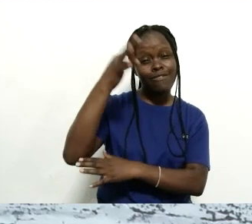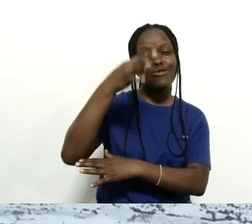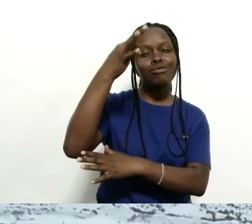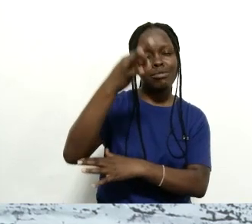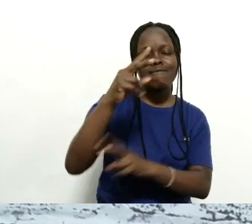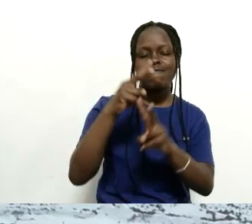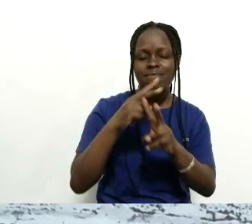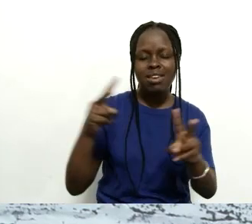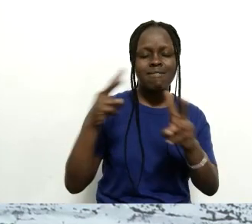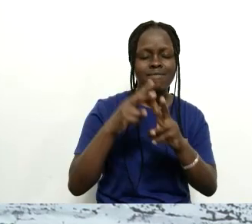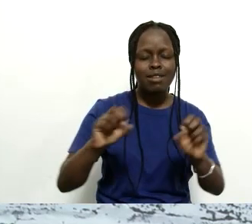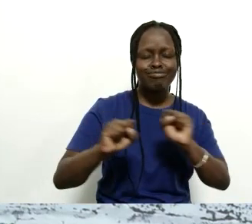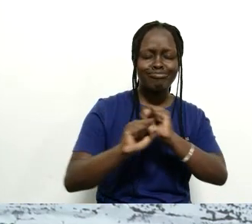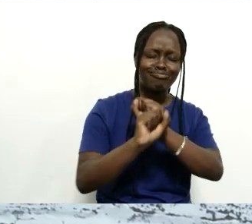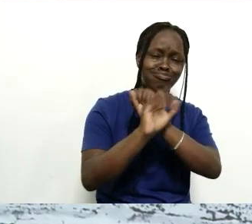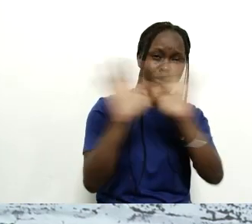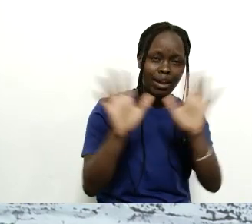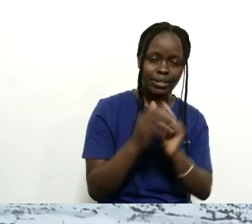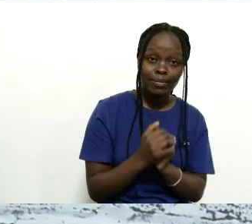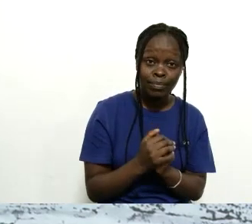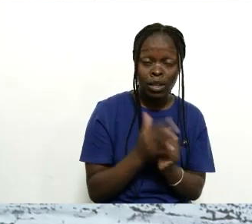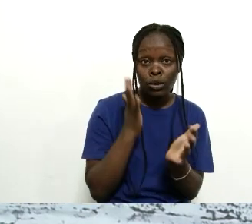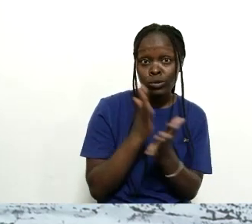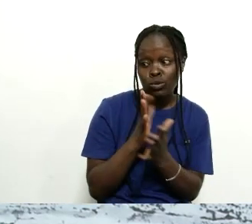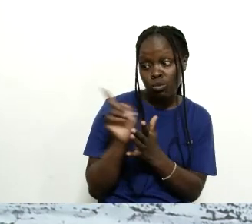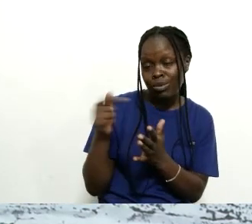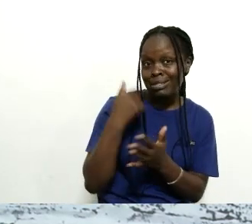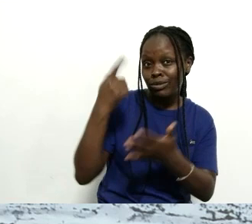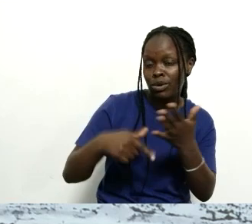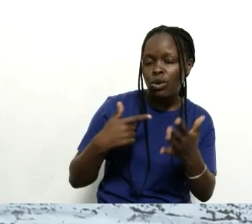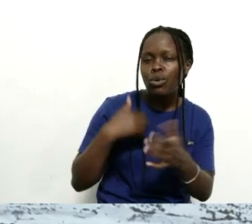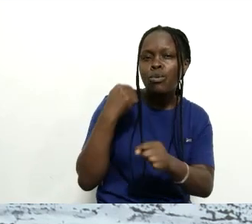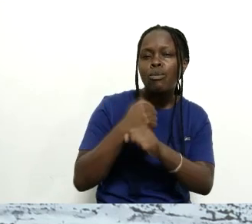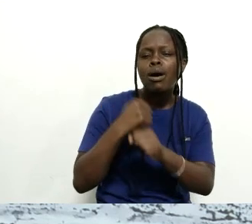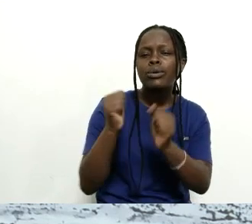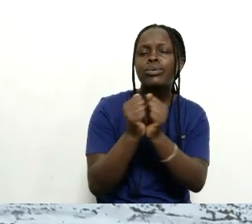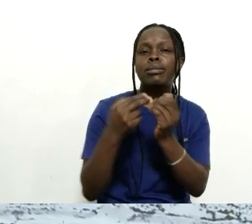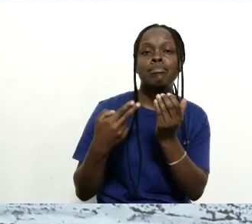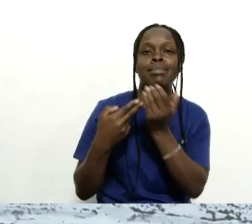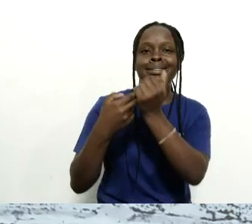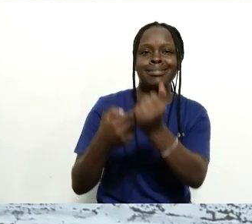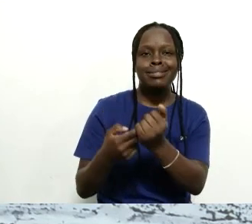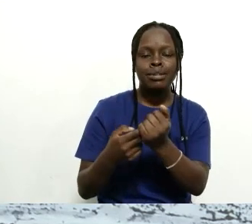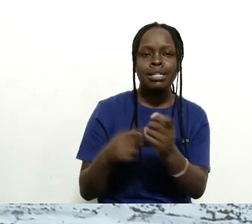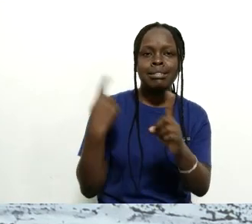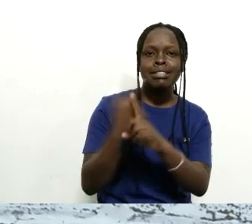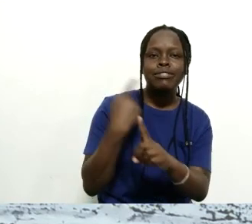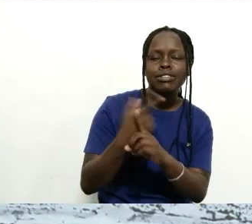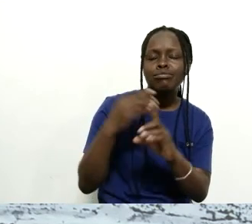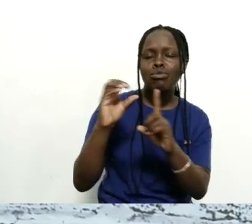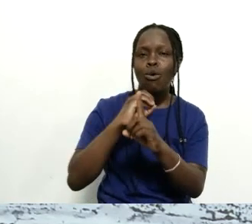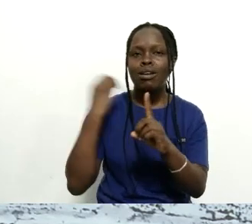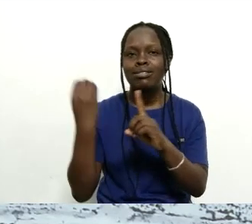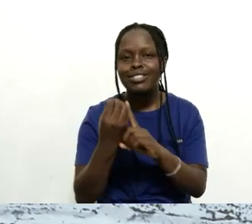bright, especially now that many things have gone online, like Huduma services, for example.